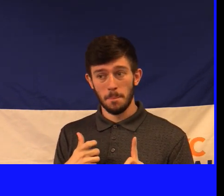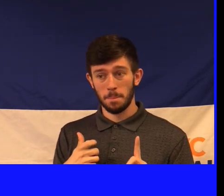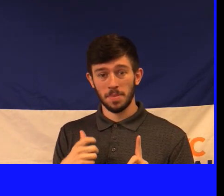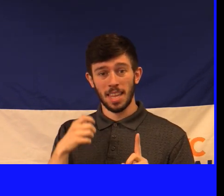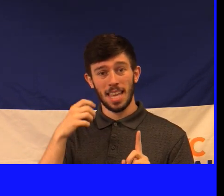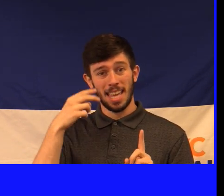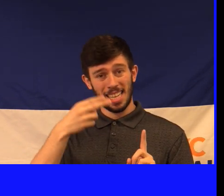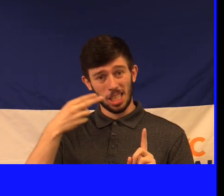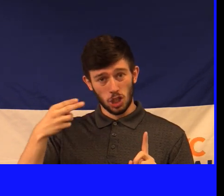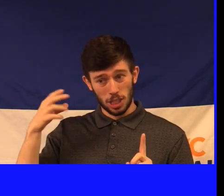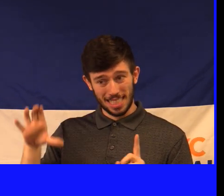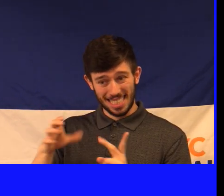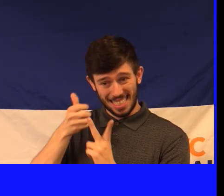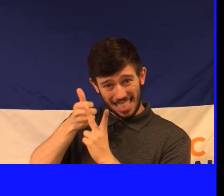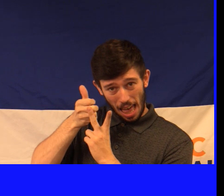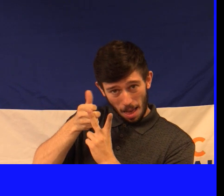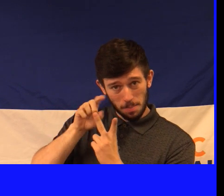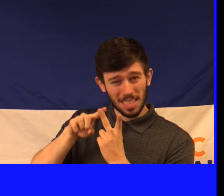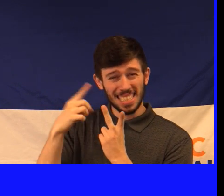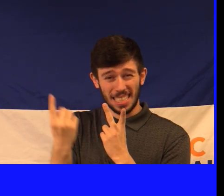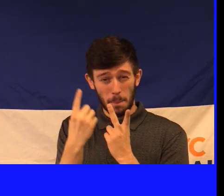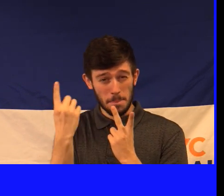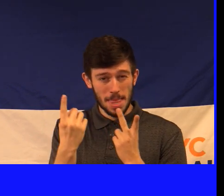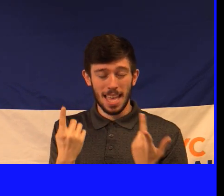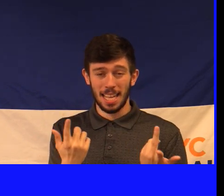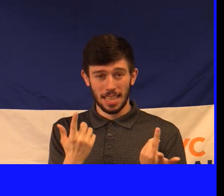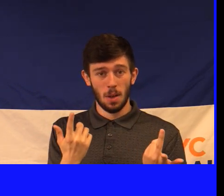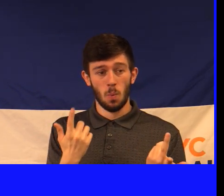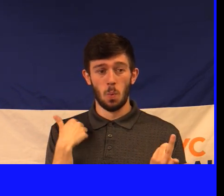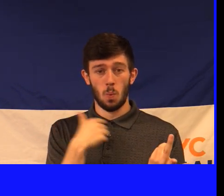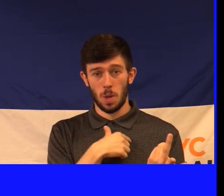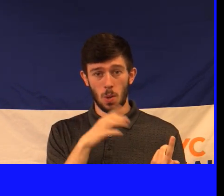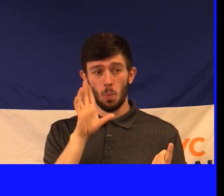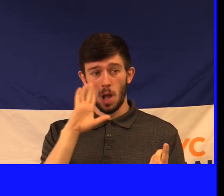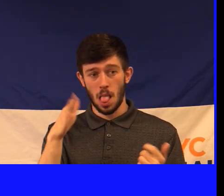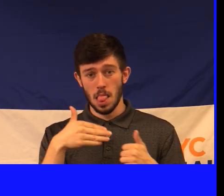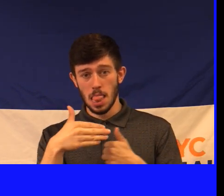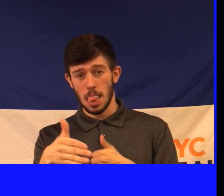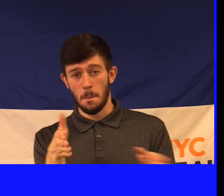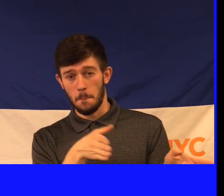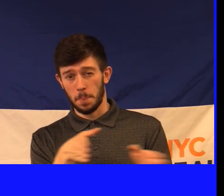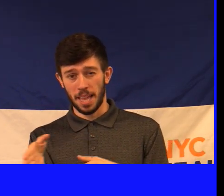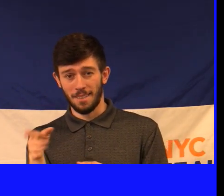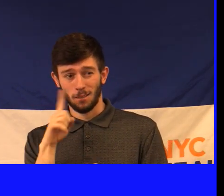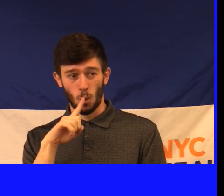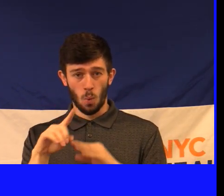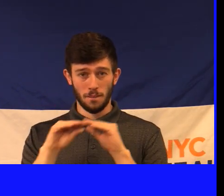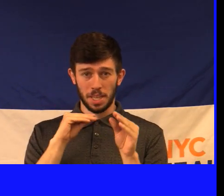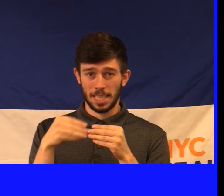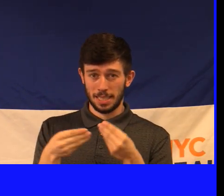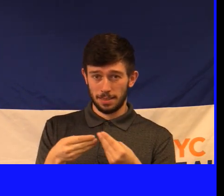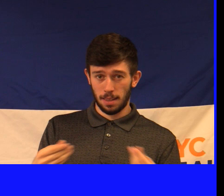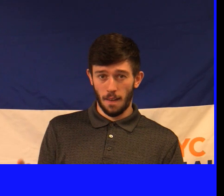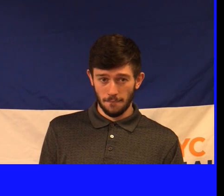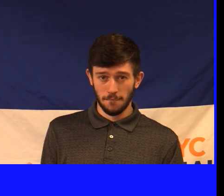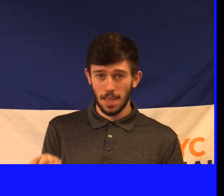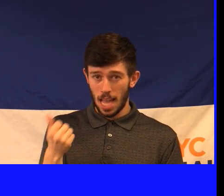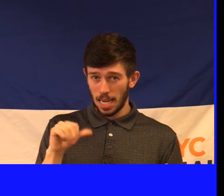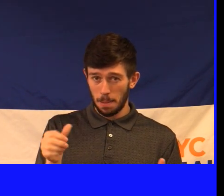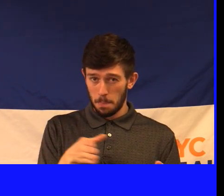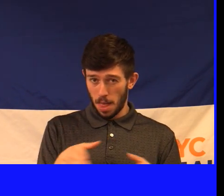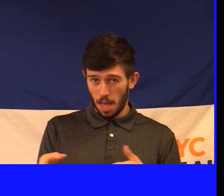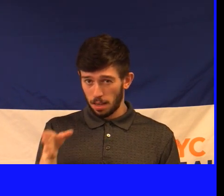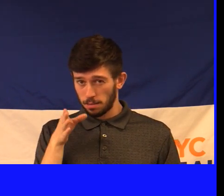H&H so that something that is a repeat finding, gets solved, for example, this year? I mean, I'm